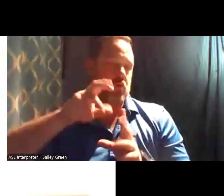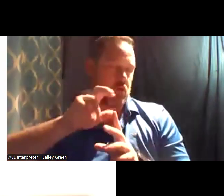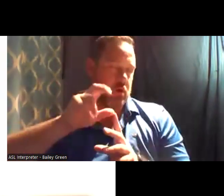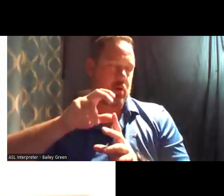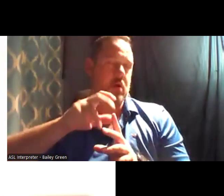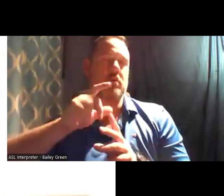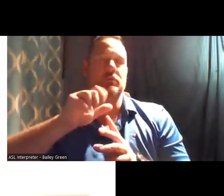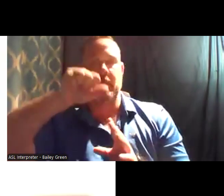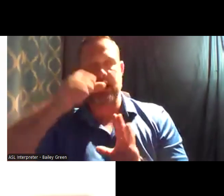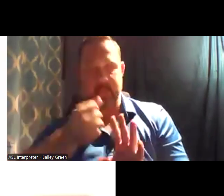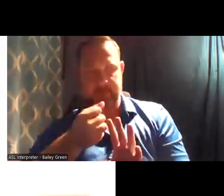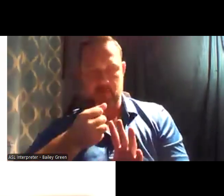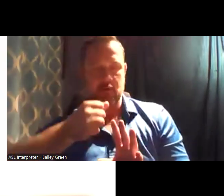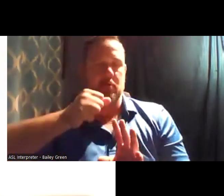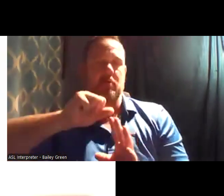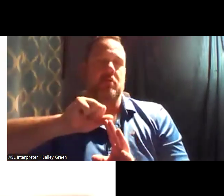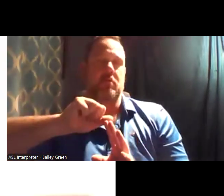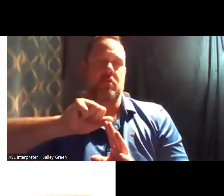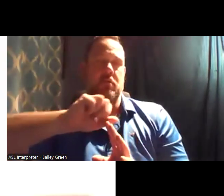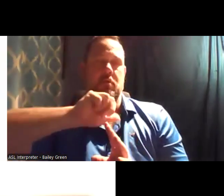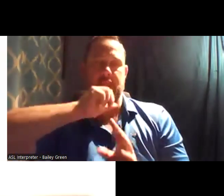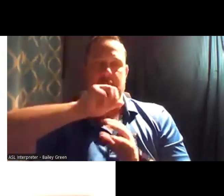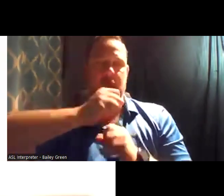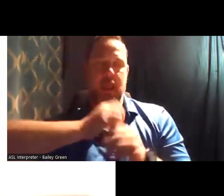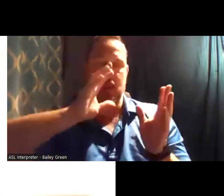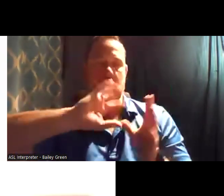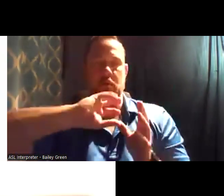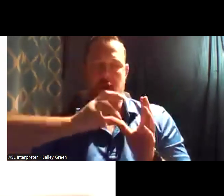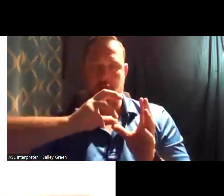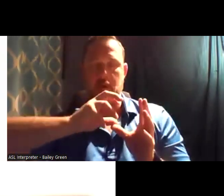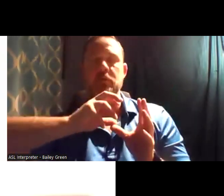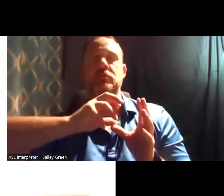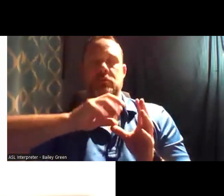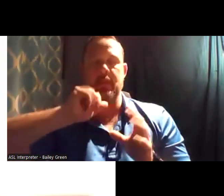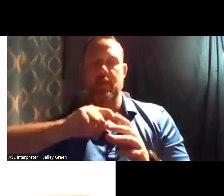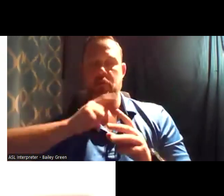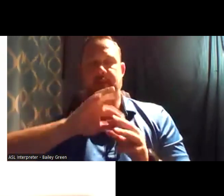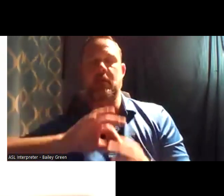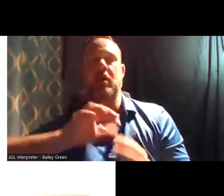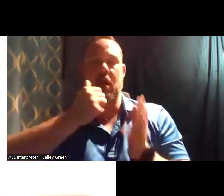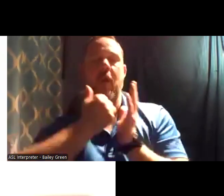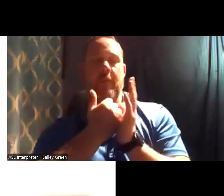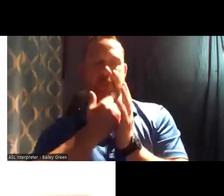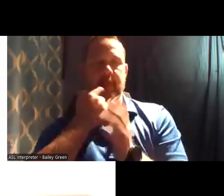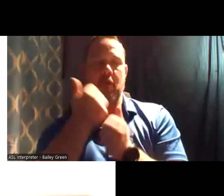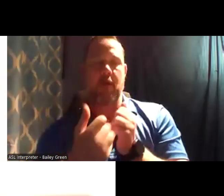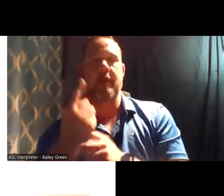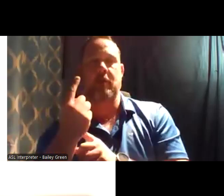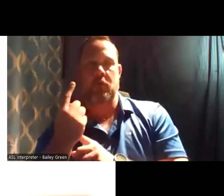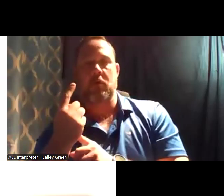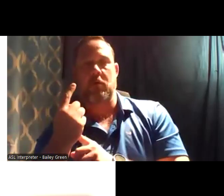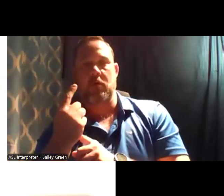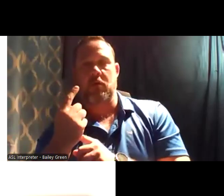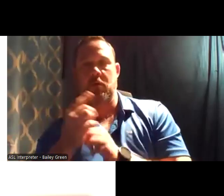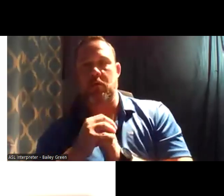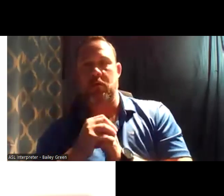with levers and without knobs, etc., those things would be extremely helpful for everyone. Then I'm going